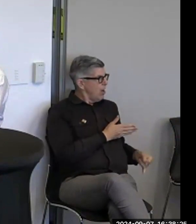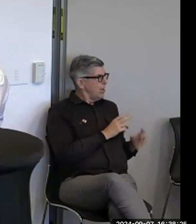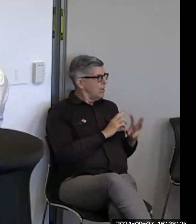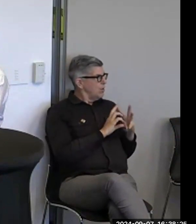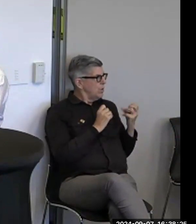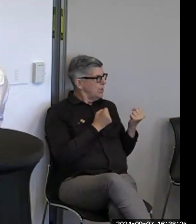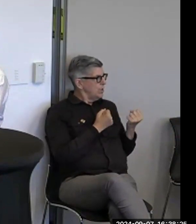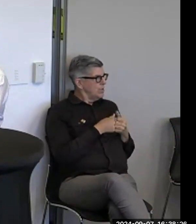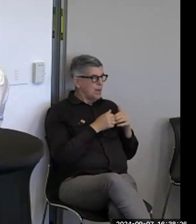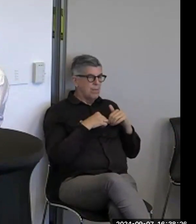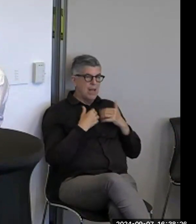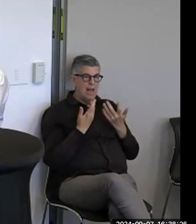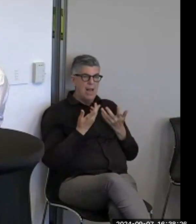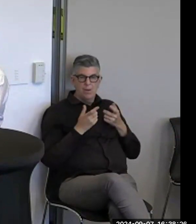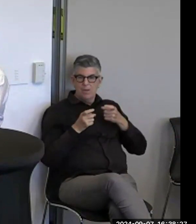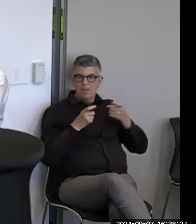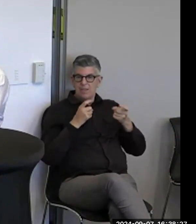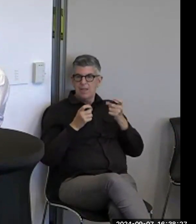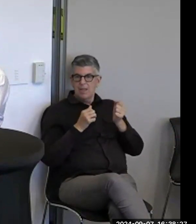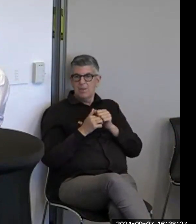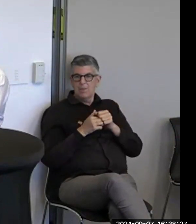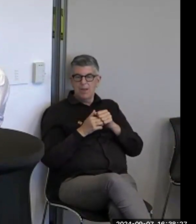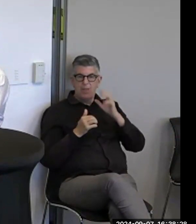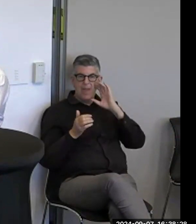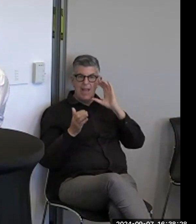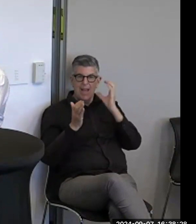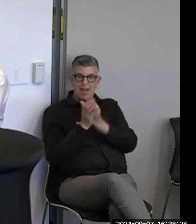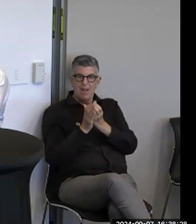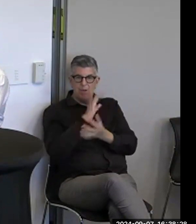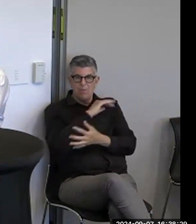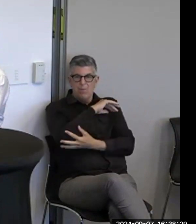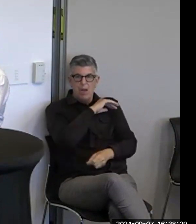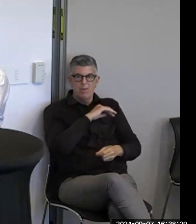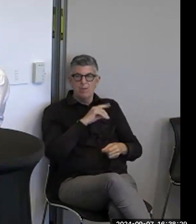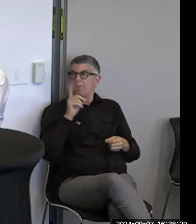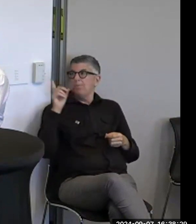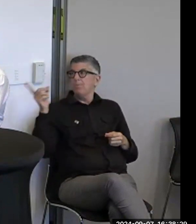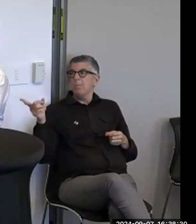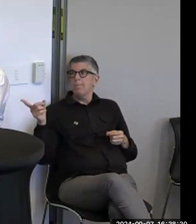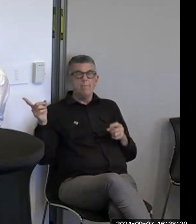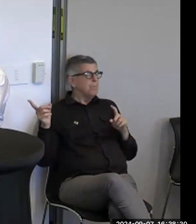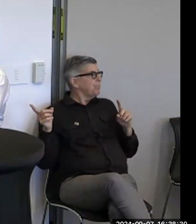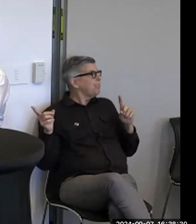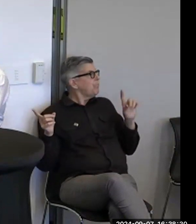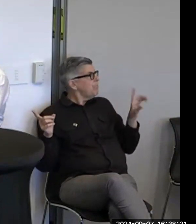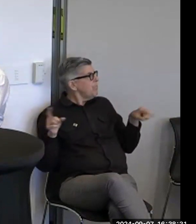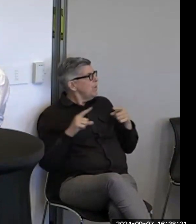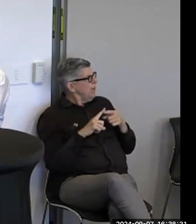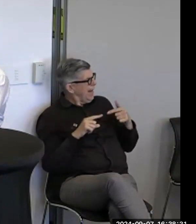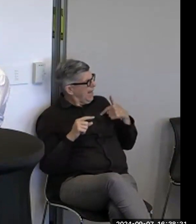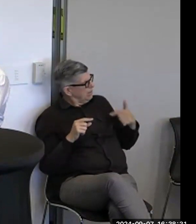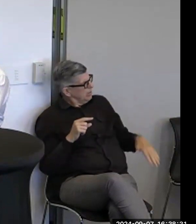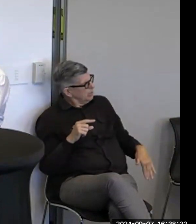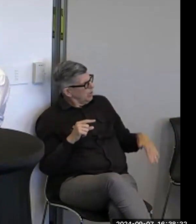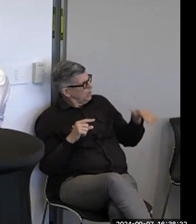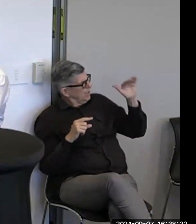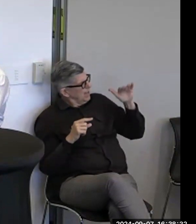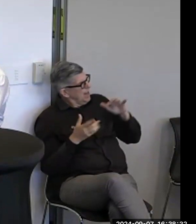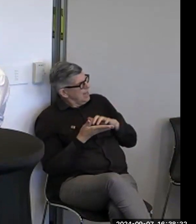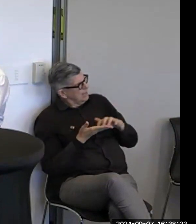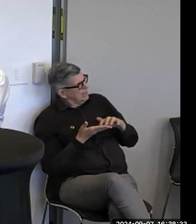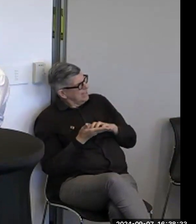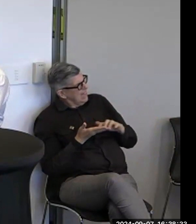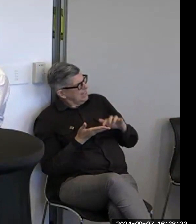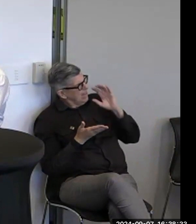the image poverty issue? So when I was growing up, it was as though tactile